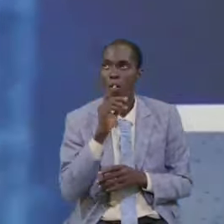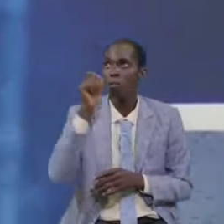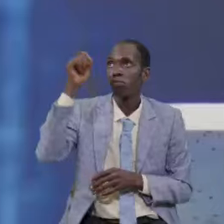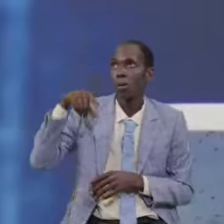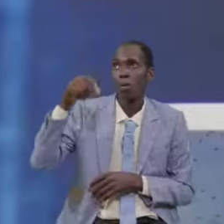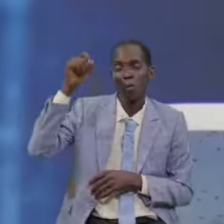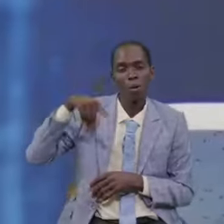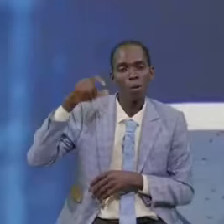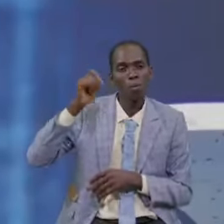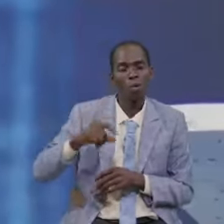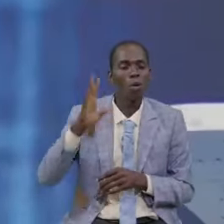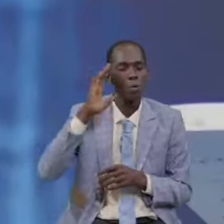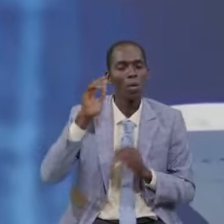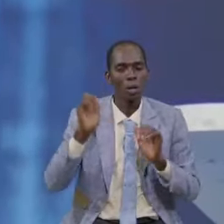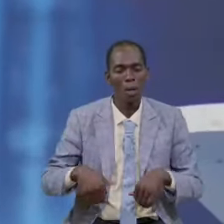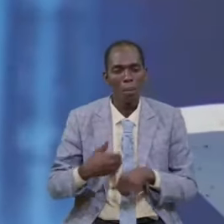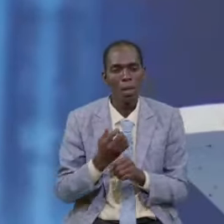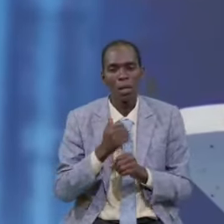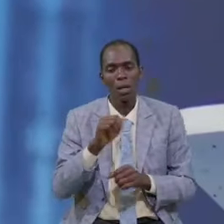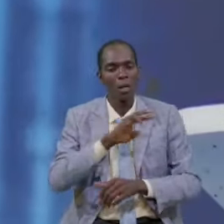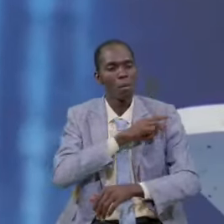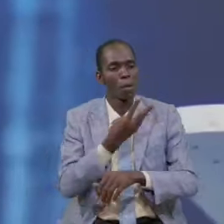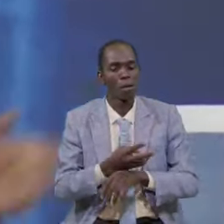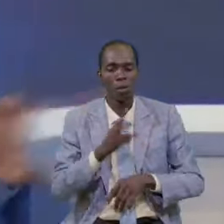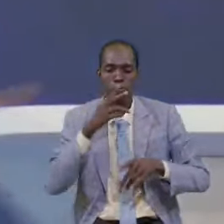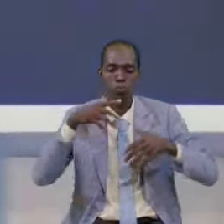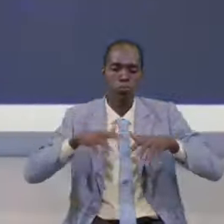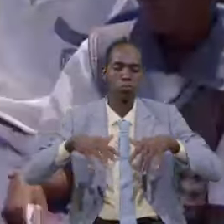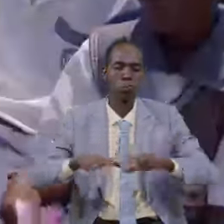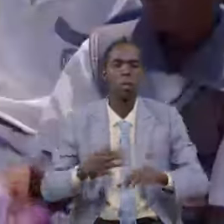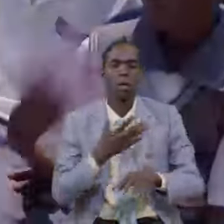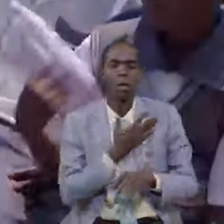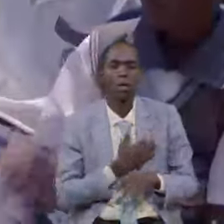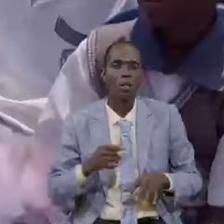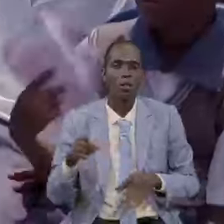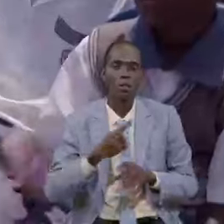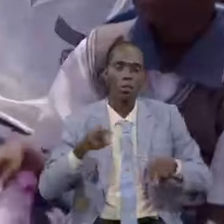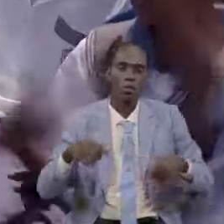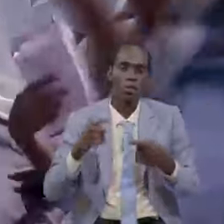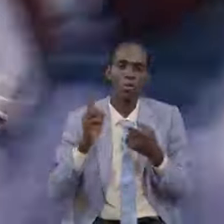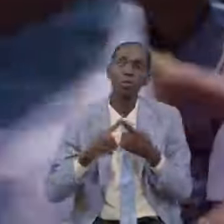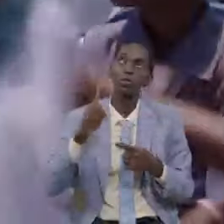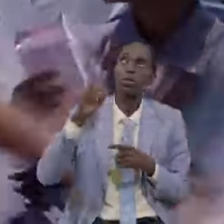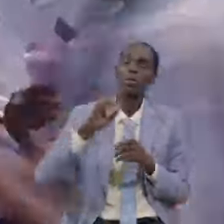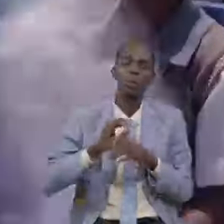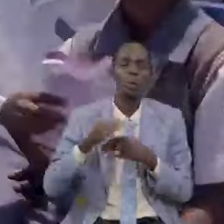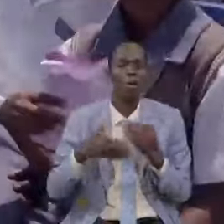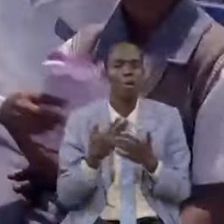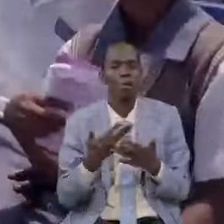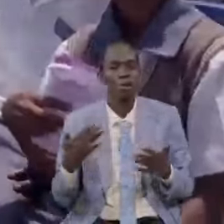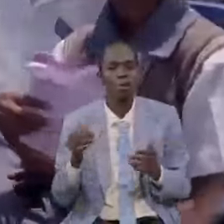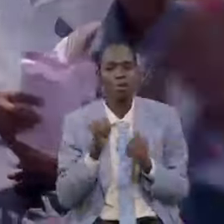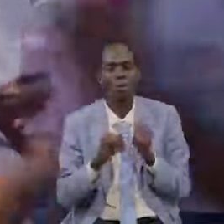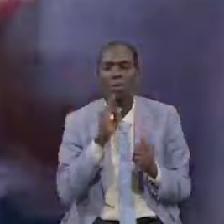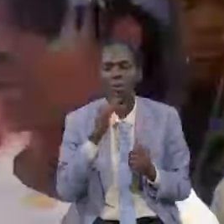you are growing into him in all things, which is the head, even Christ. You will